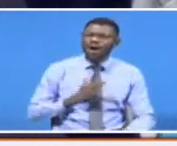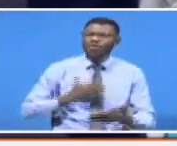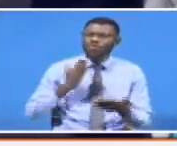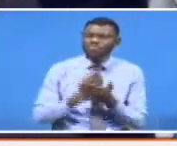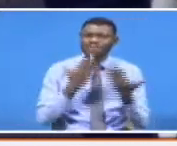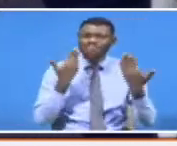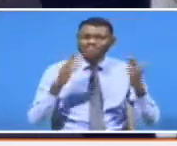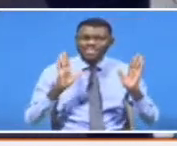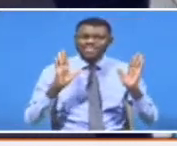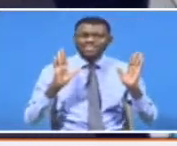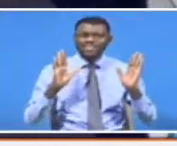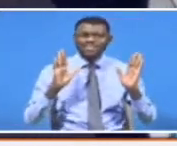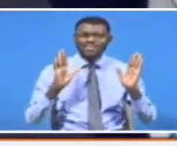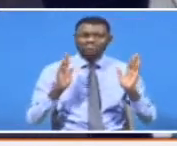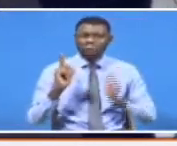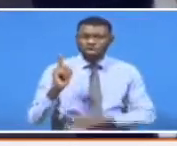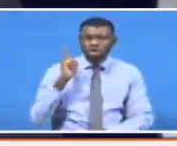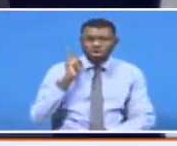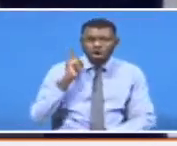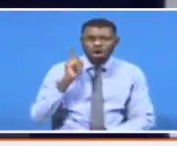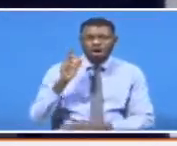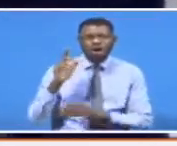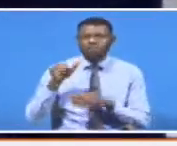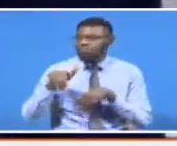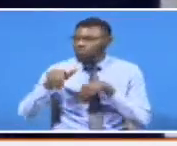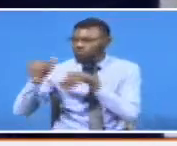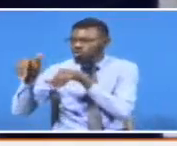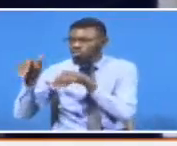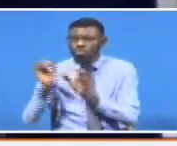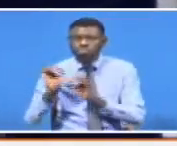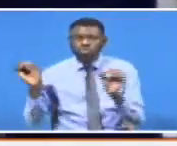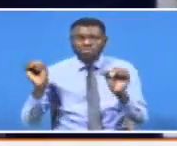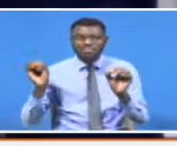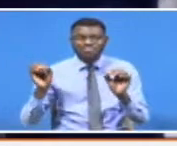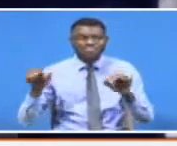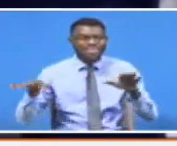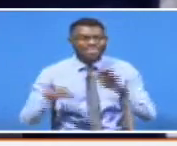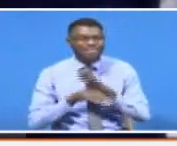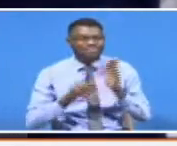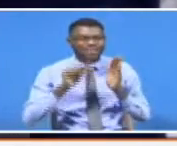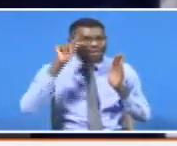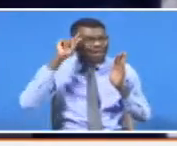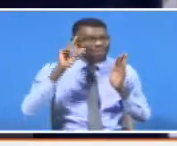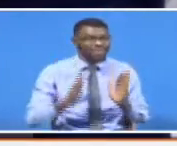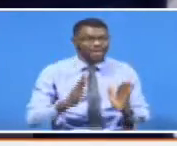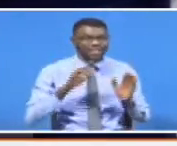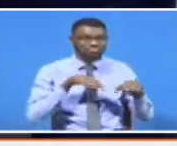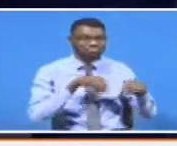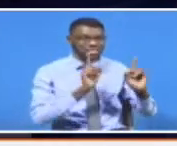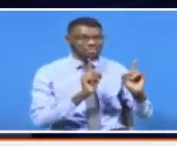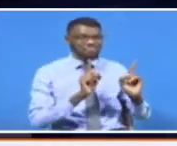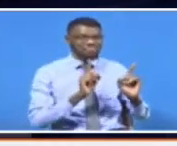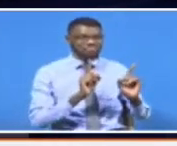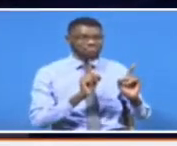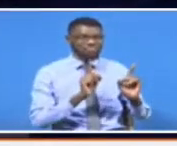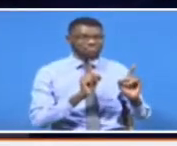is a breakage of law. There is the deputy governor